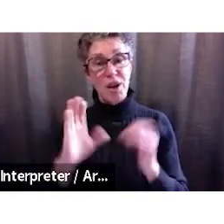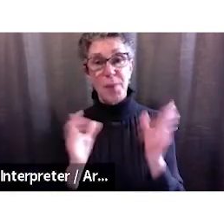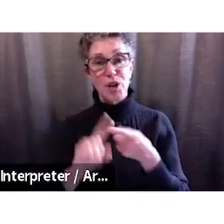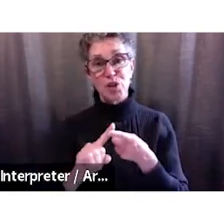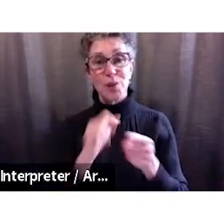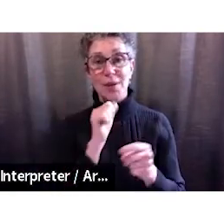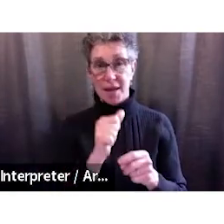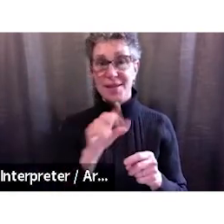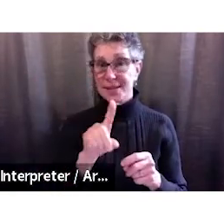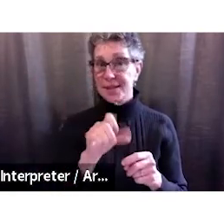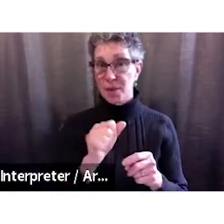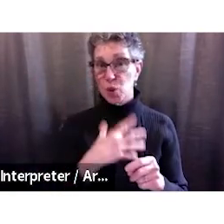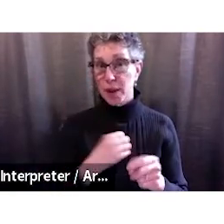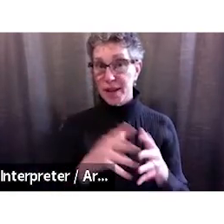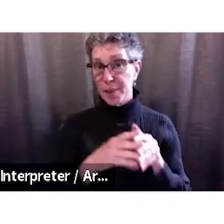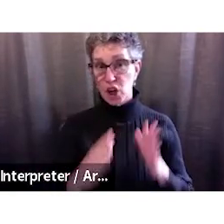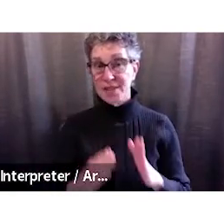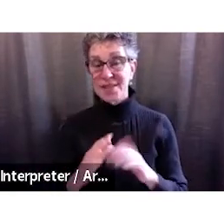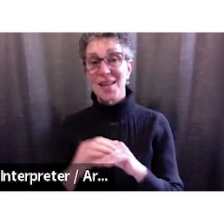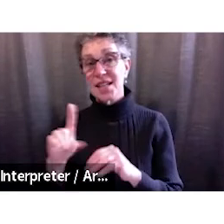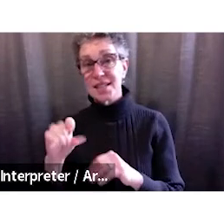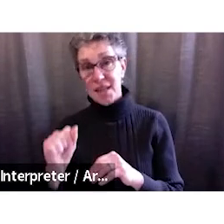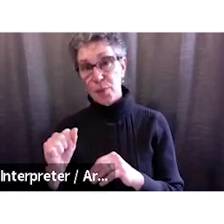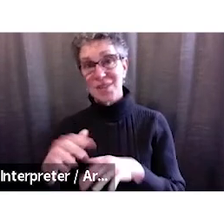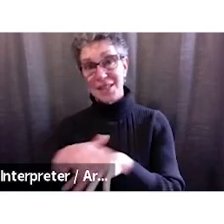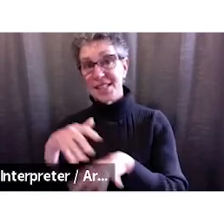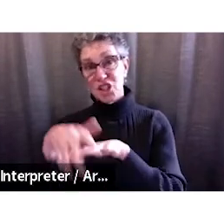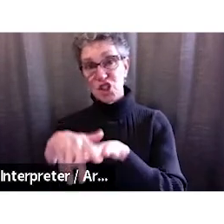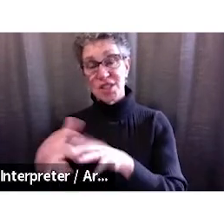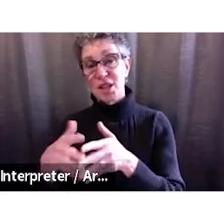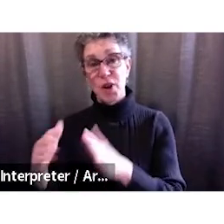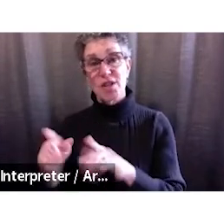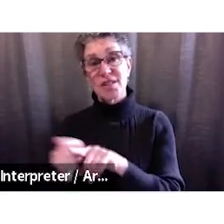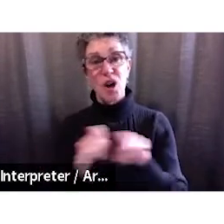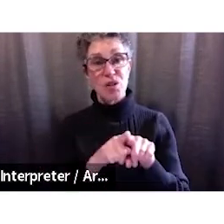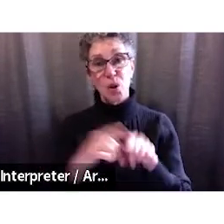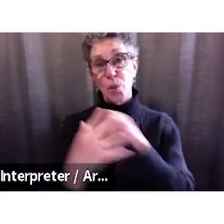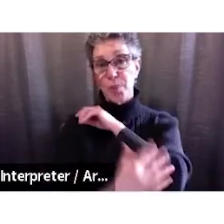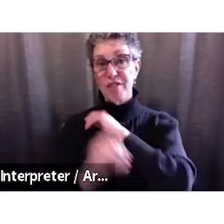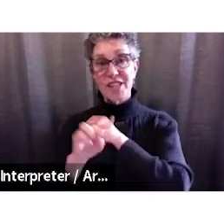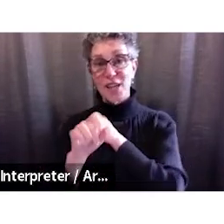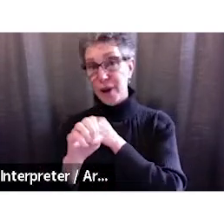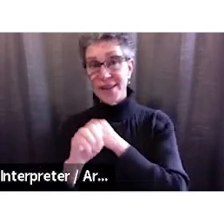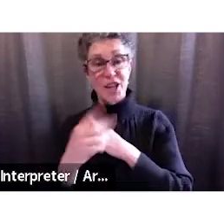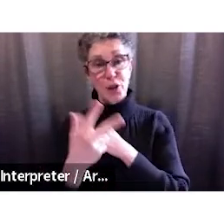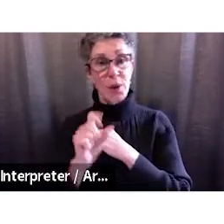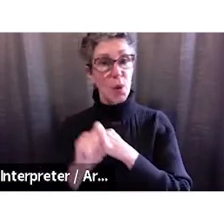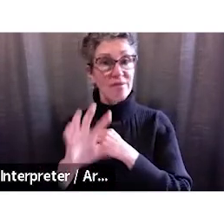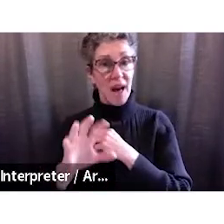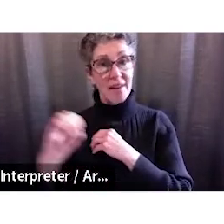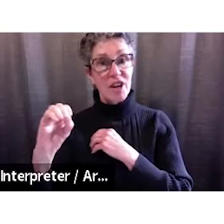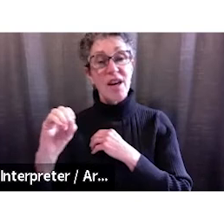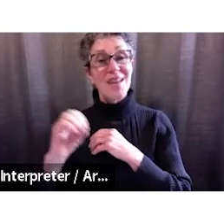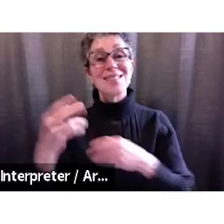white Americans. And disabled Indigenous Americans have also a poverty rate of 3.5 times